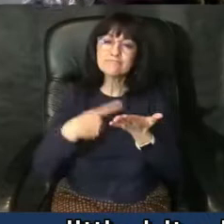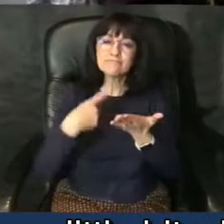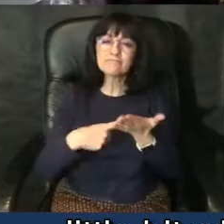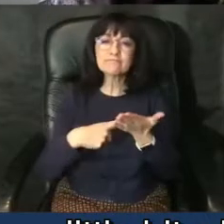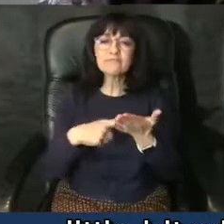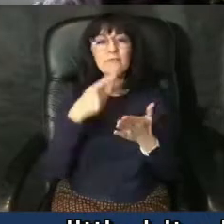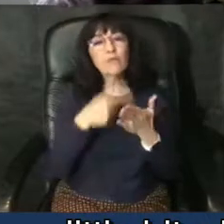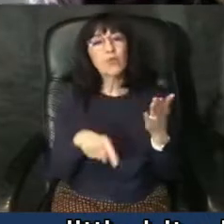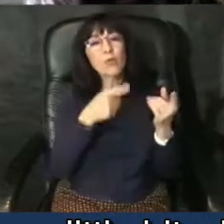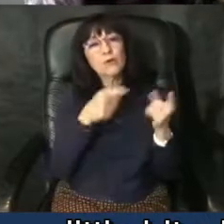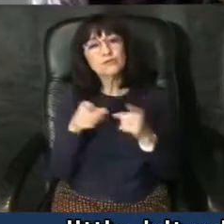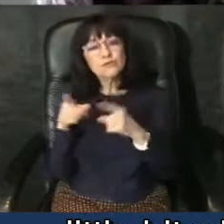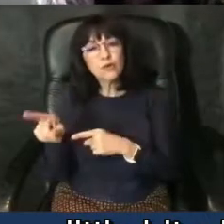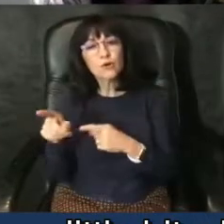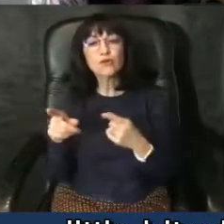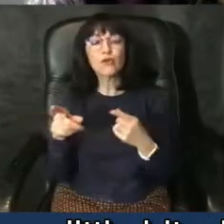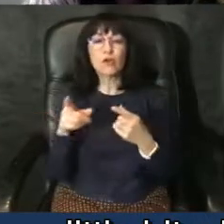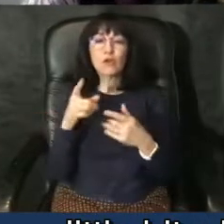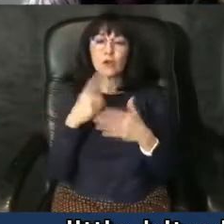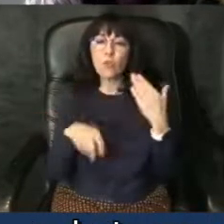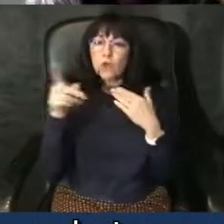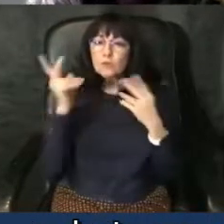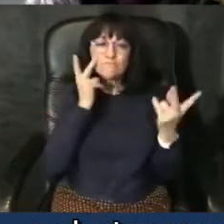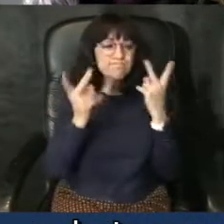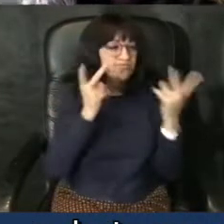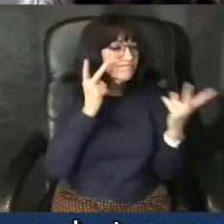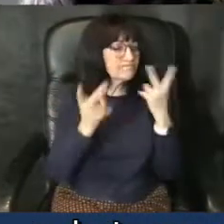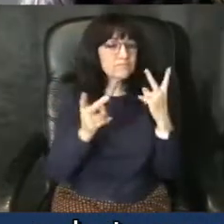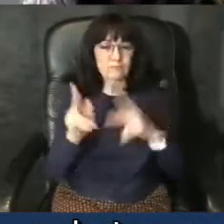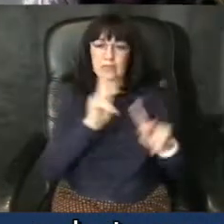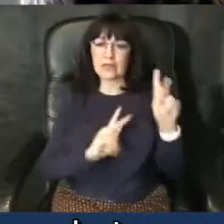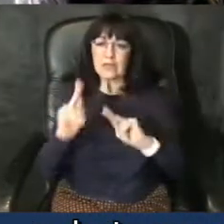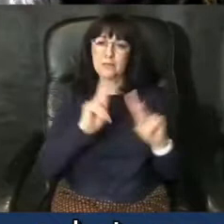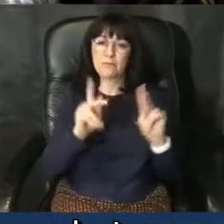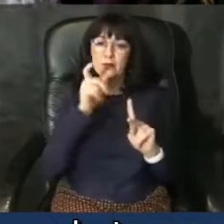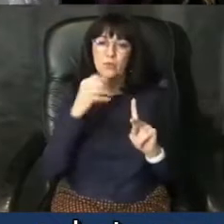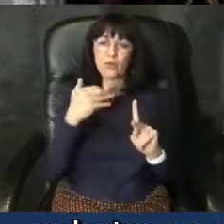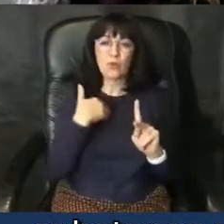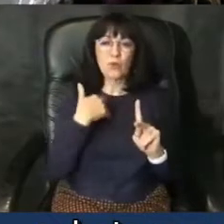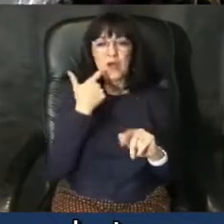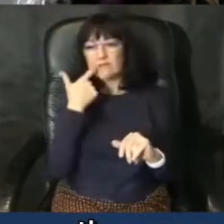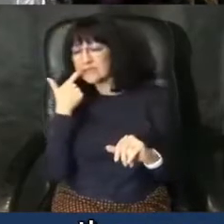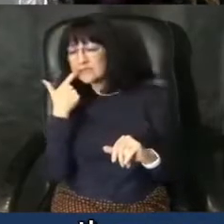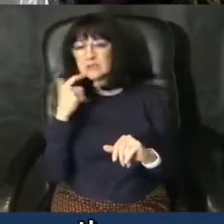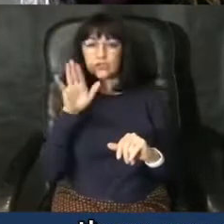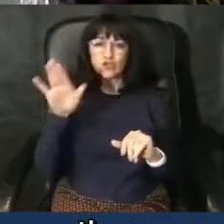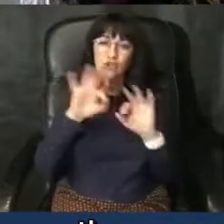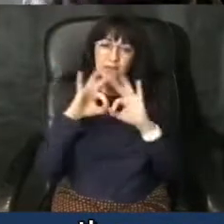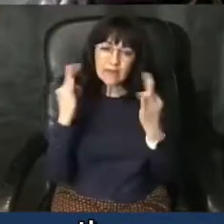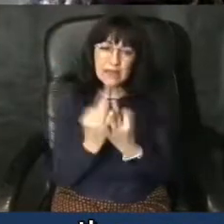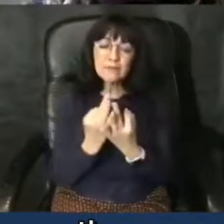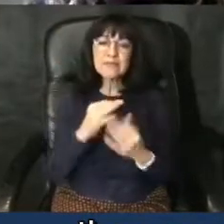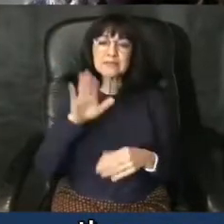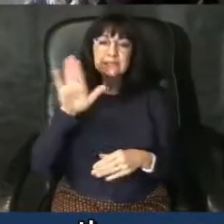you're hearing about those with substance use disorder and their families and the challenges that they are